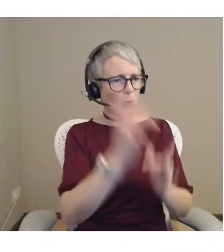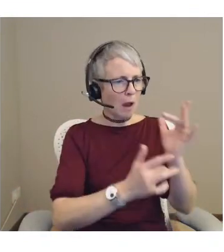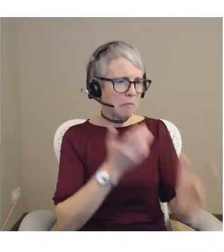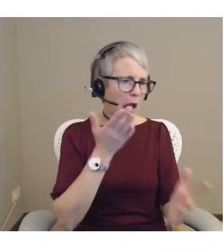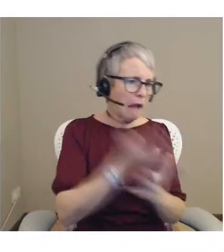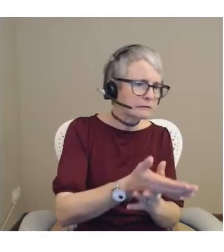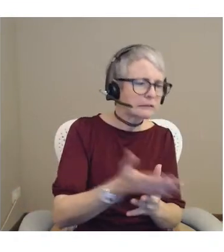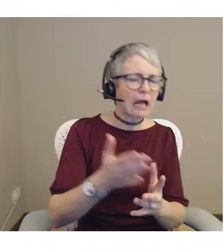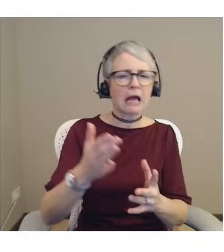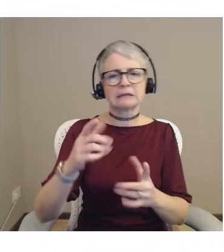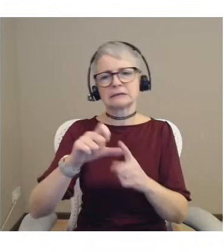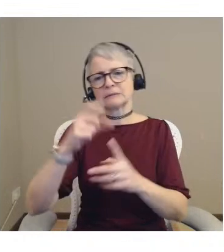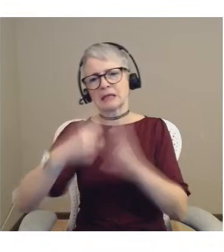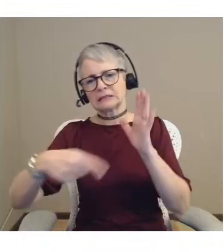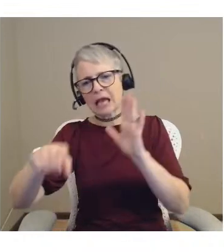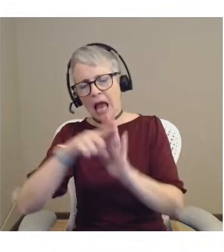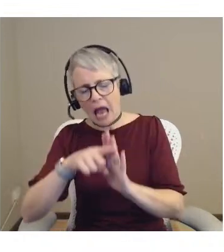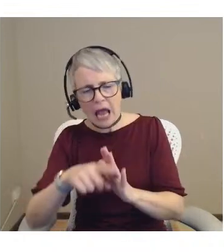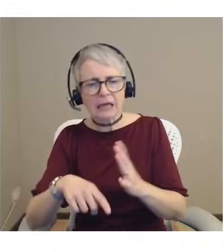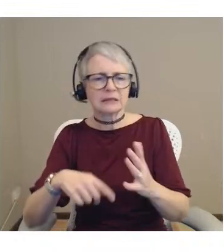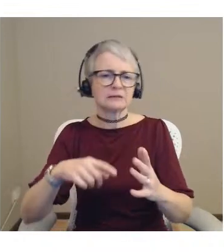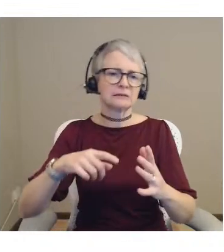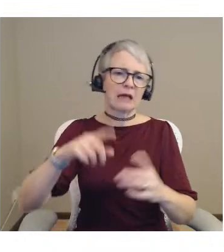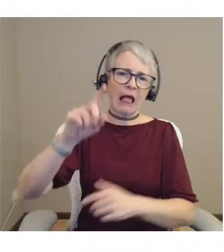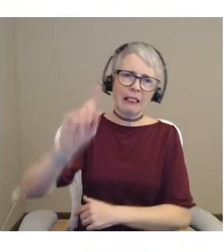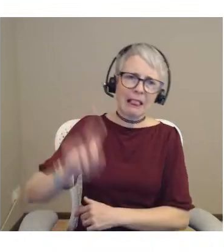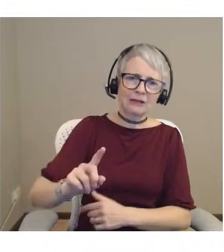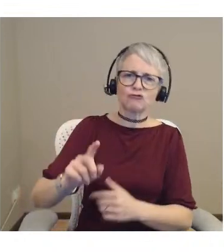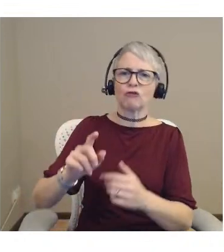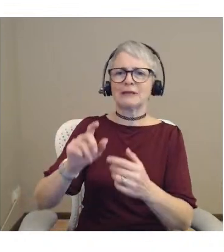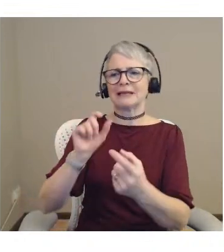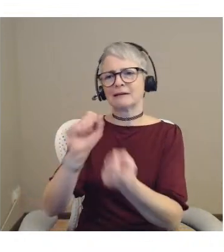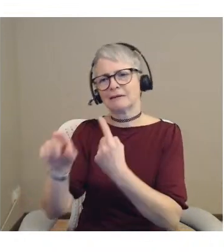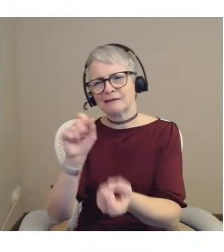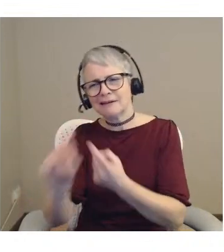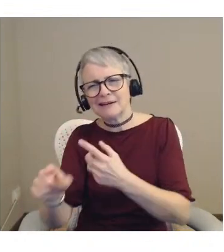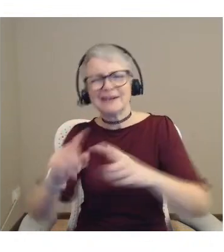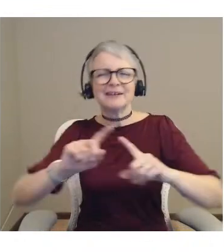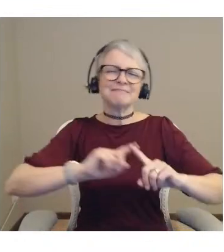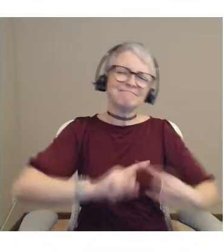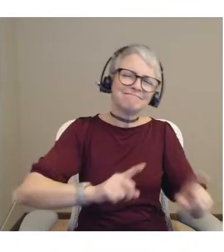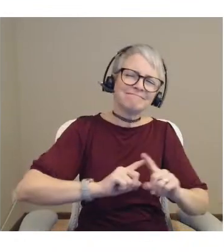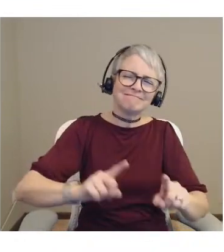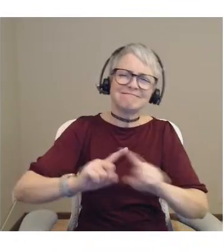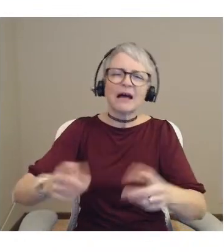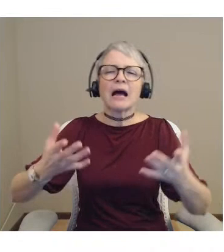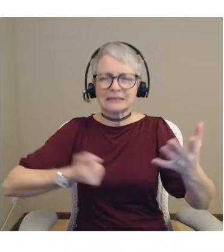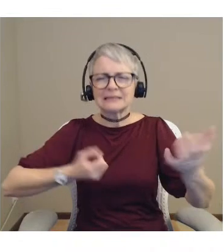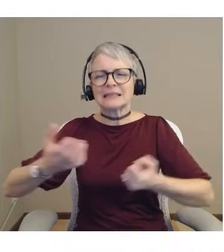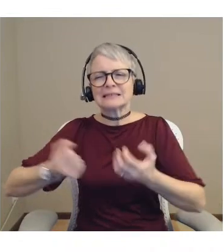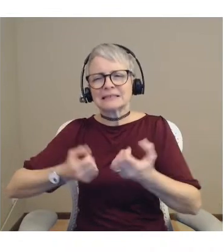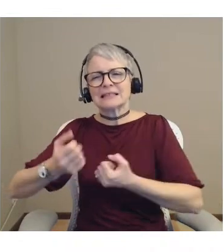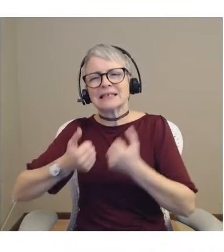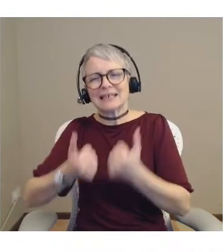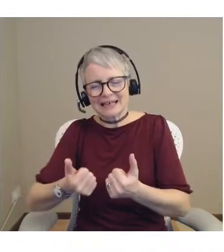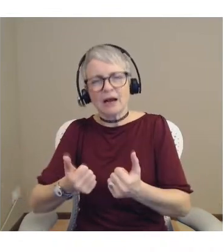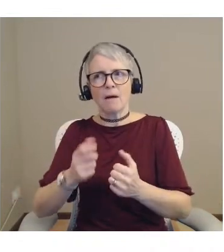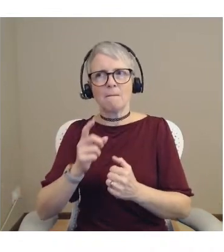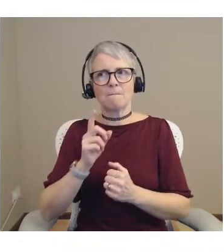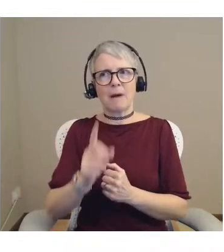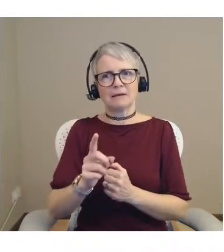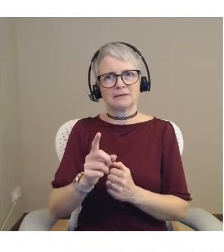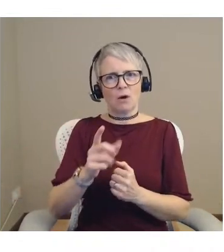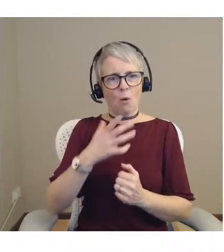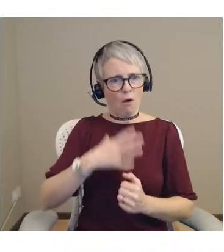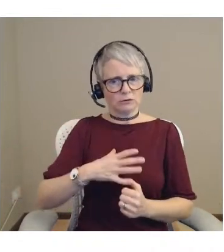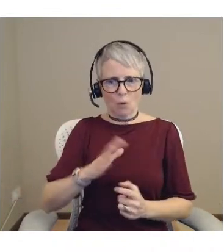on audiovisual media services, on electronic communications. So there is a need for gather all the